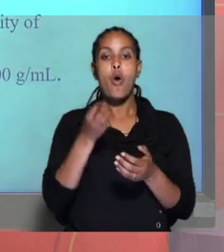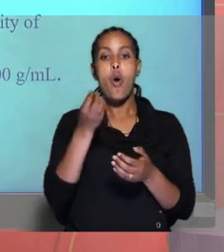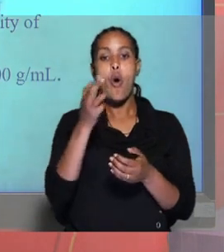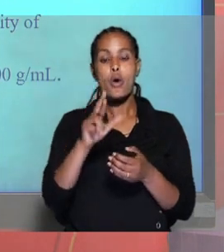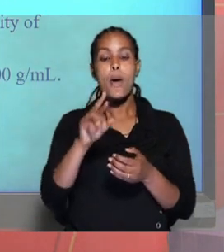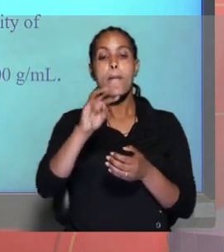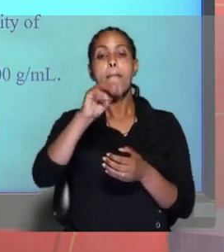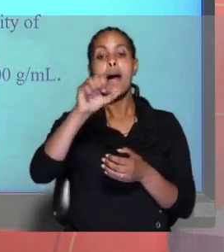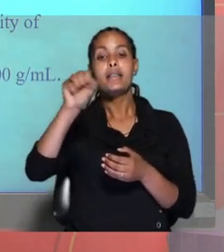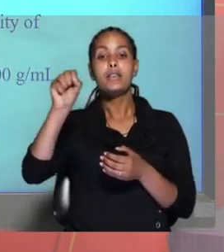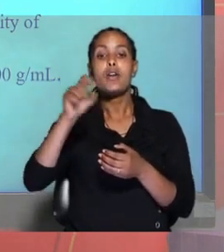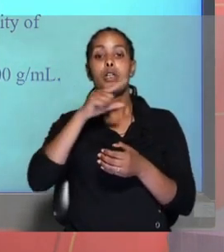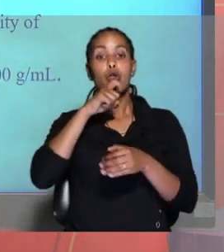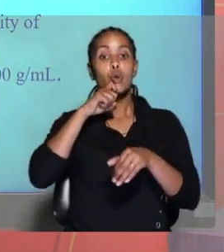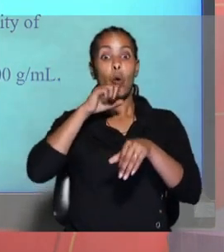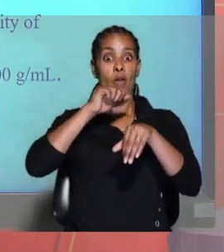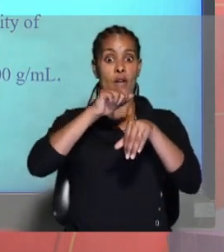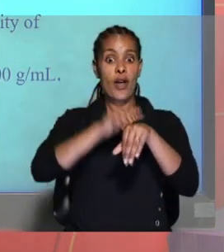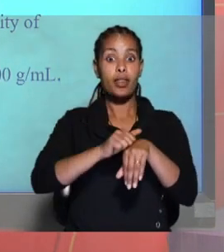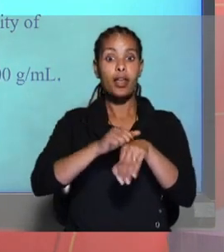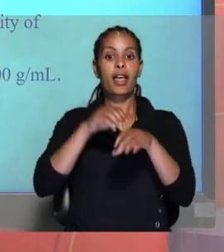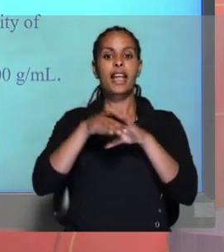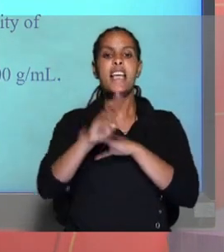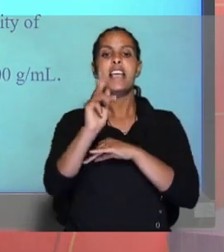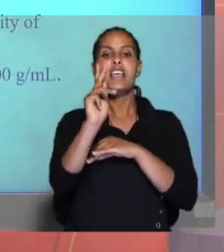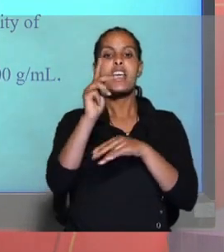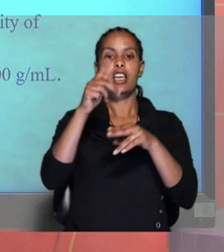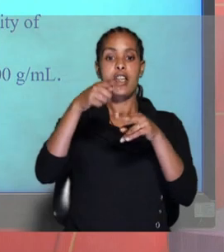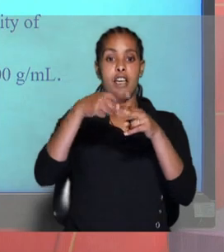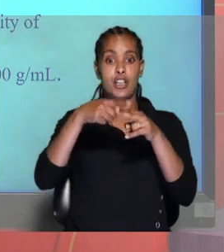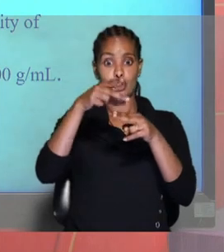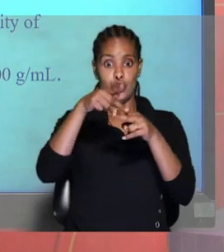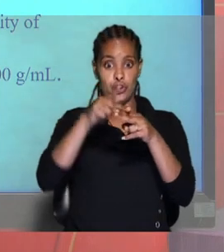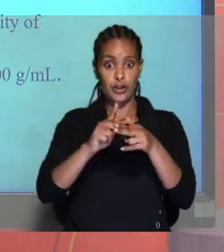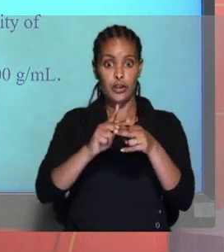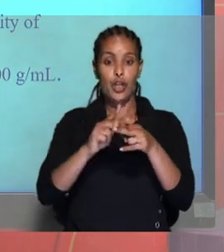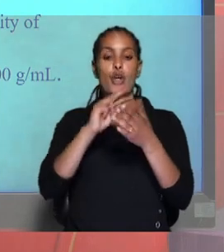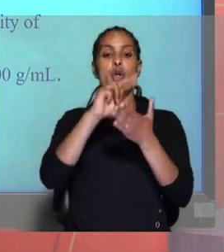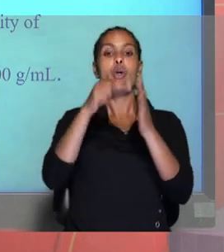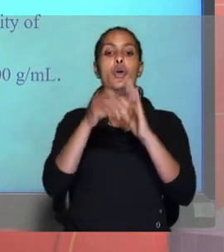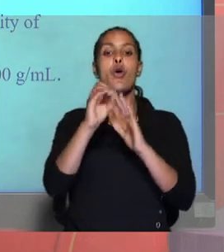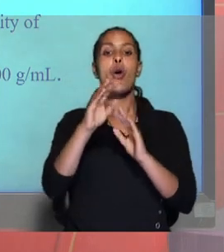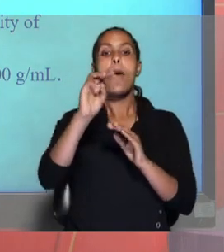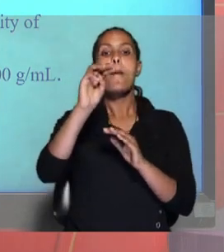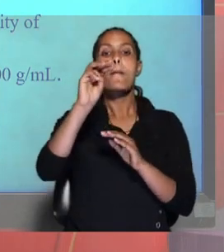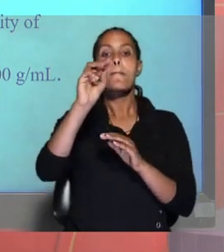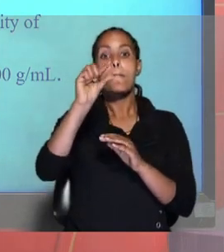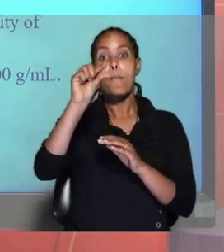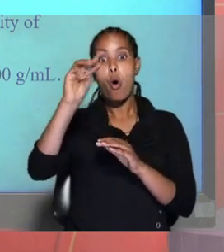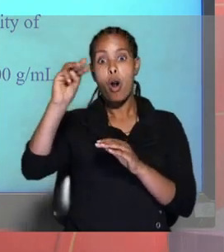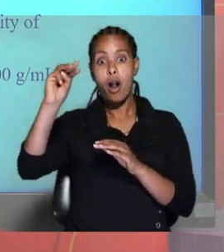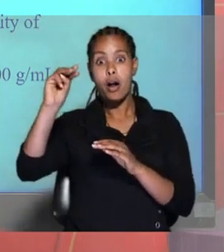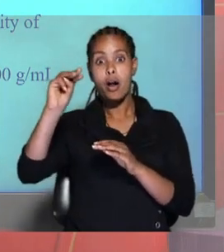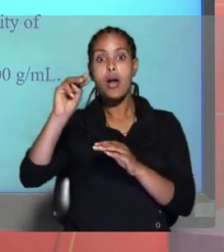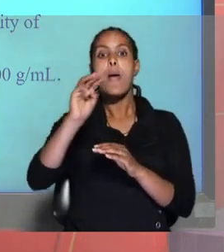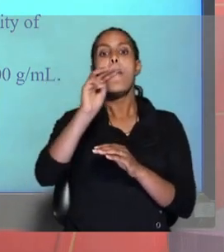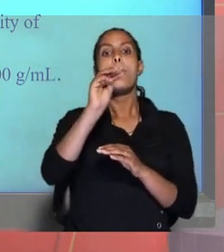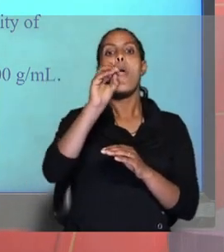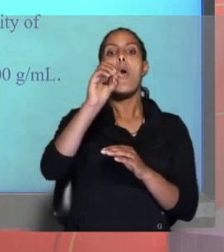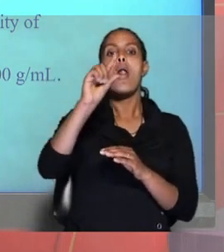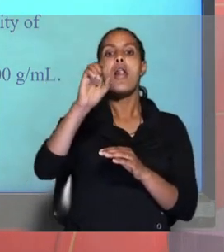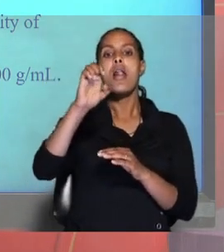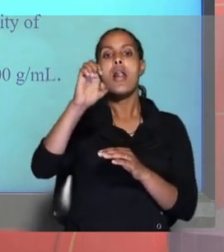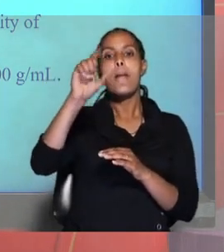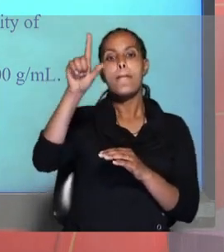or mass of the solvents in kg. The units of molality is mole